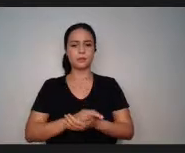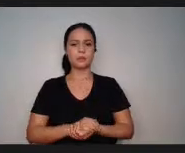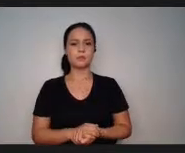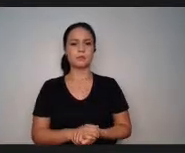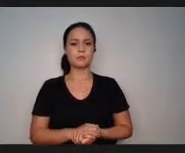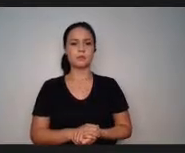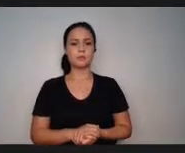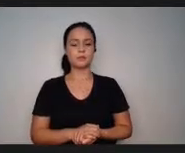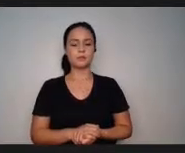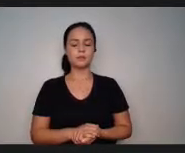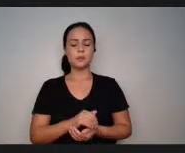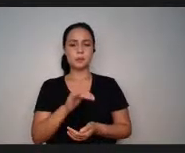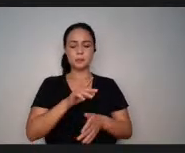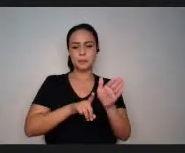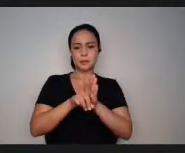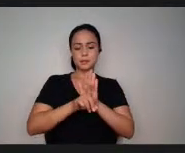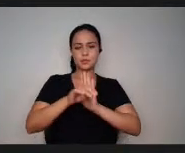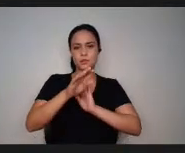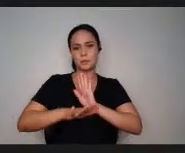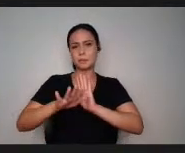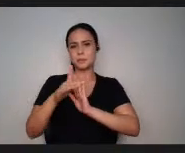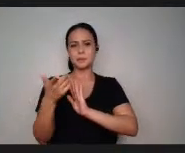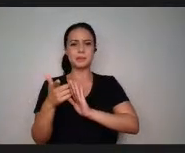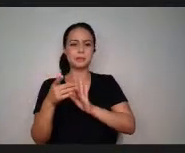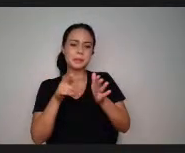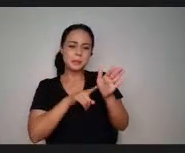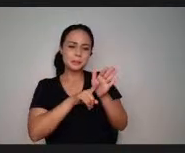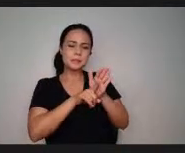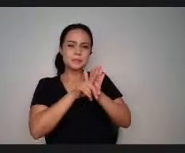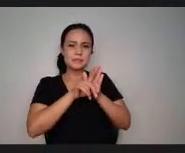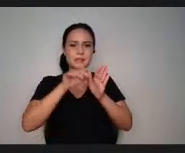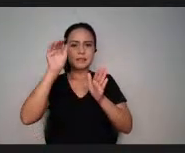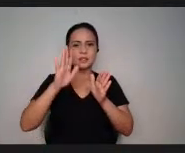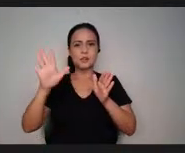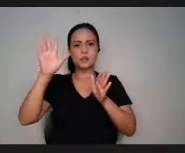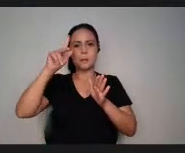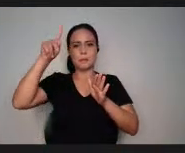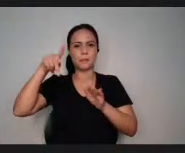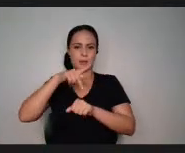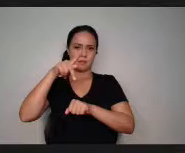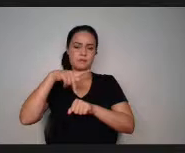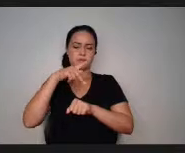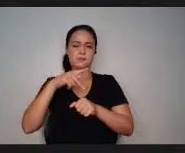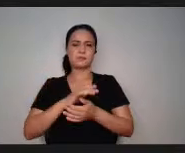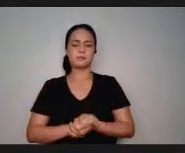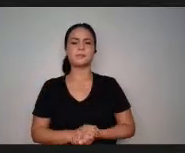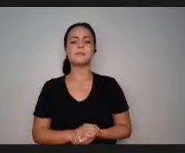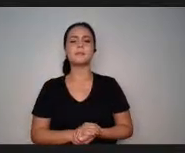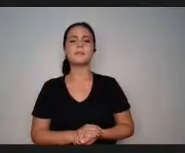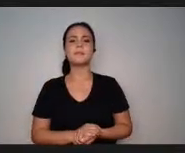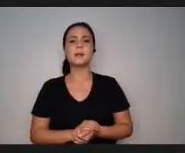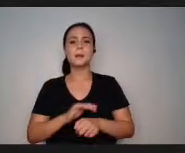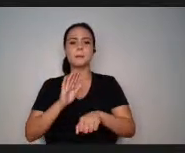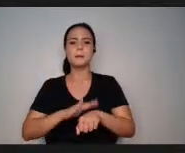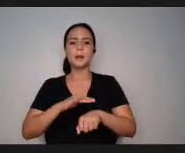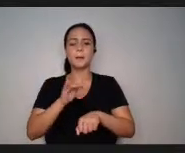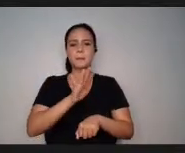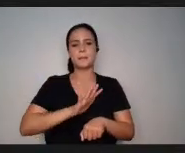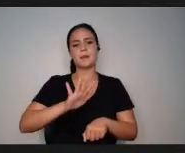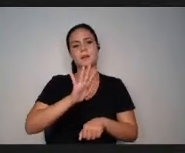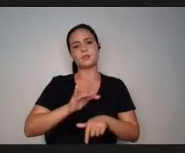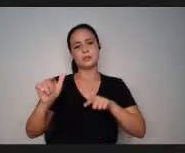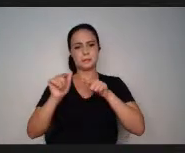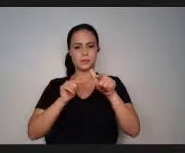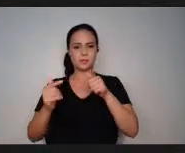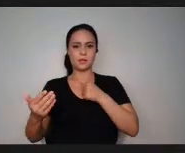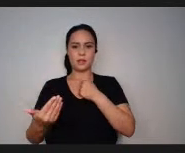The biggest part of the field research, which we don't have these national research, but they show that a good part